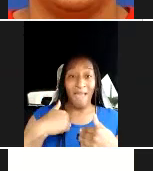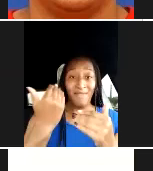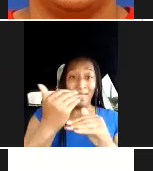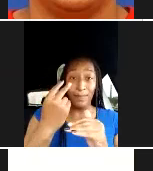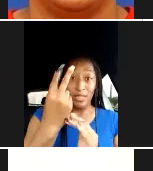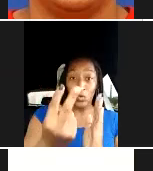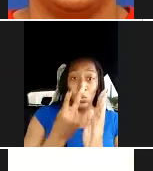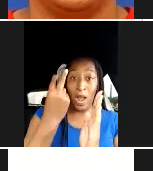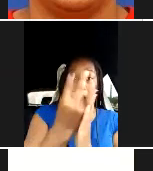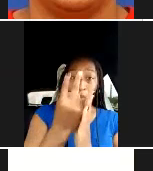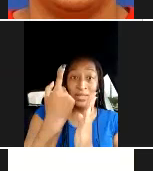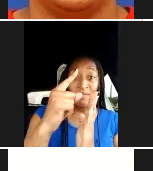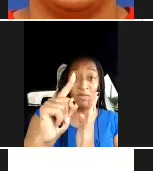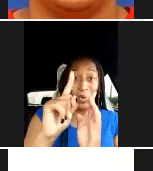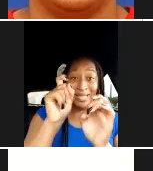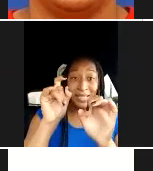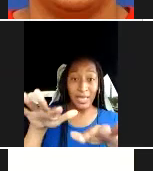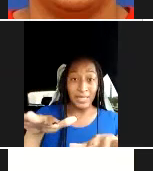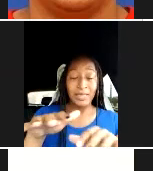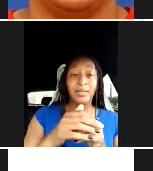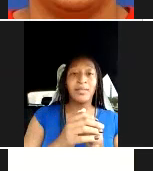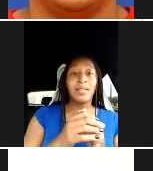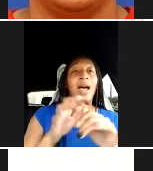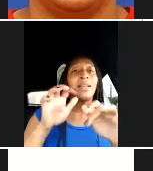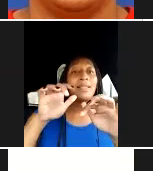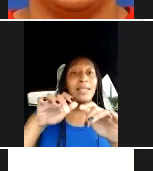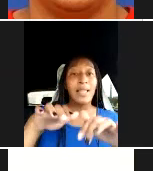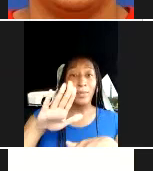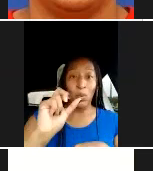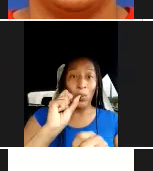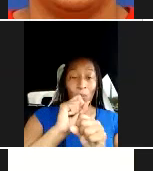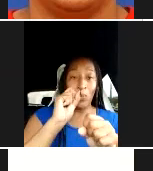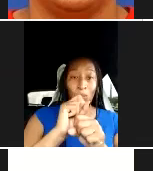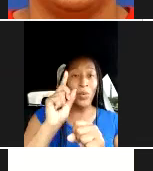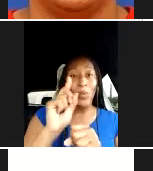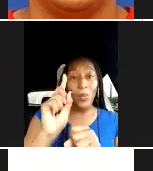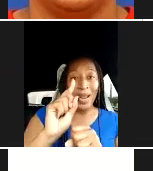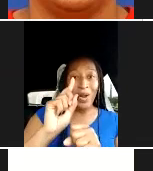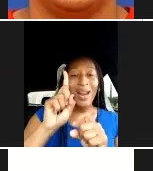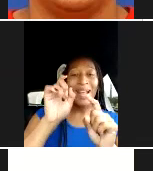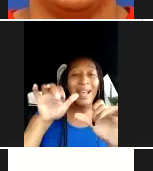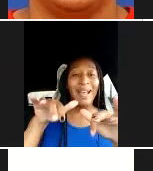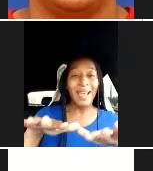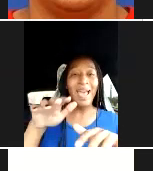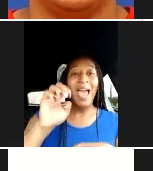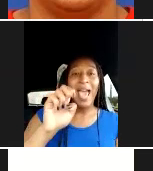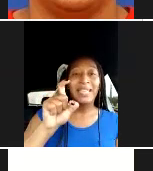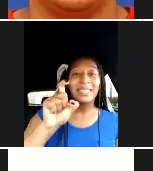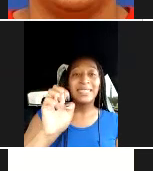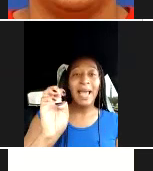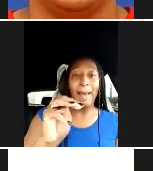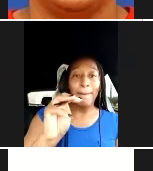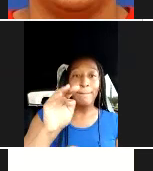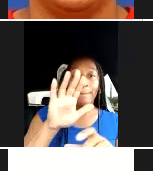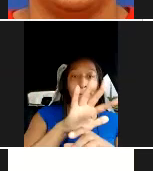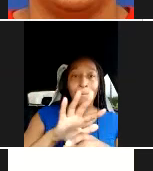Type your work in the exam space provided. You must show your work to receive credit. If you don't show your work, you